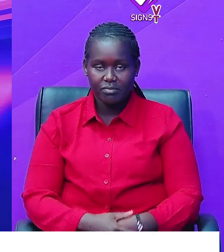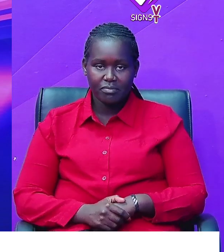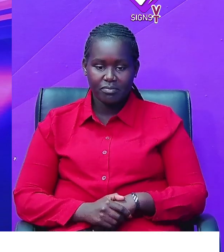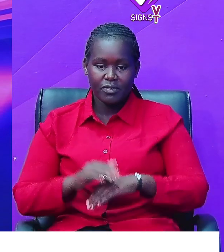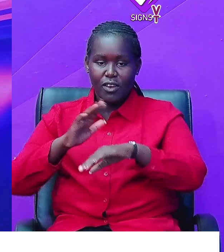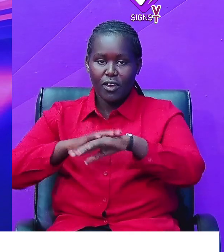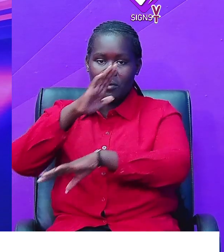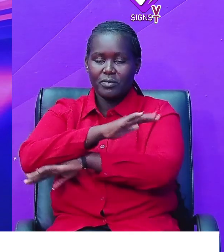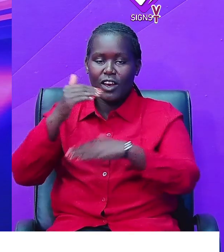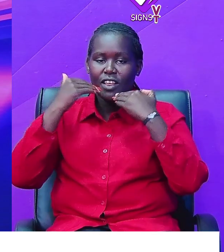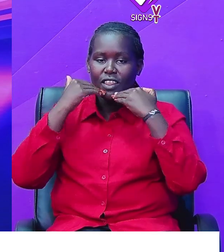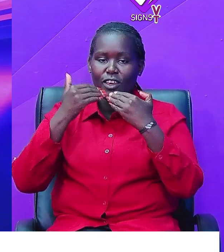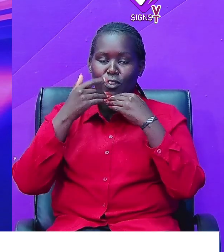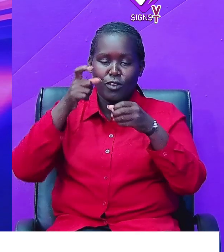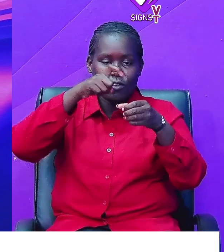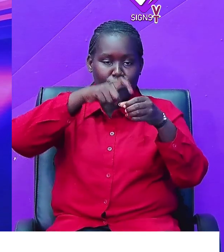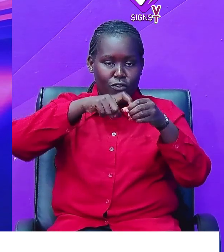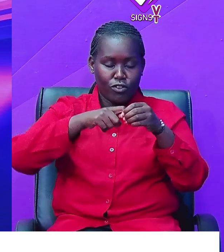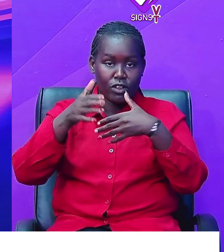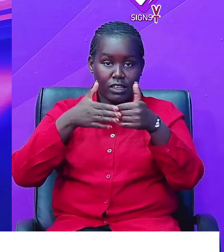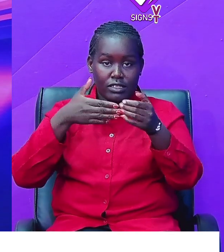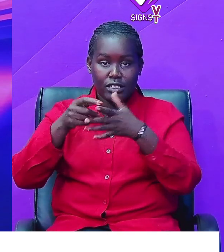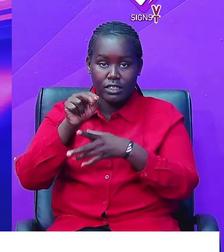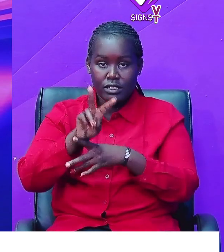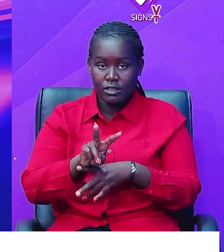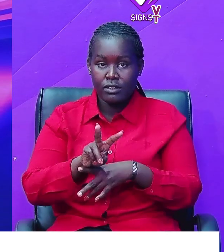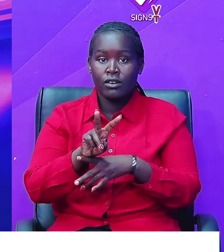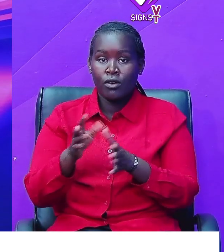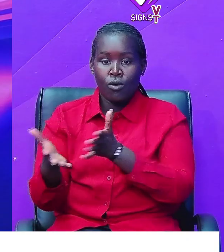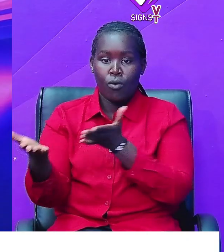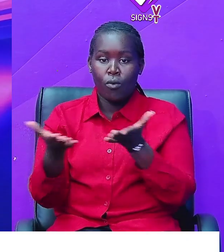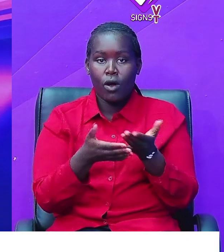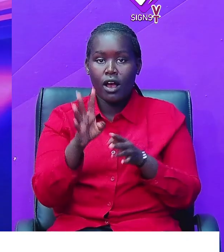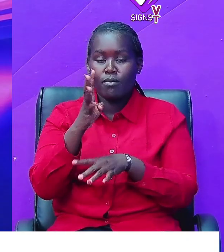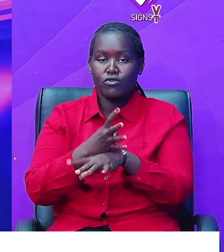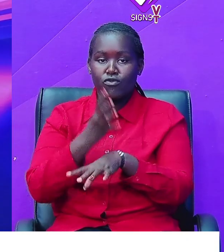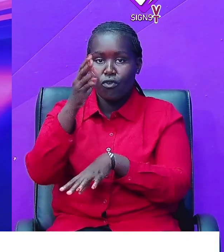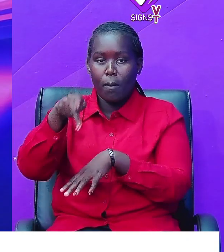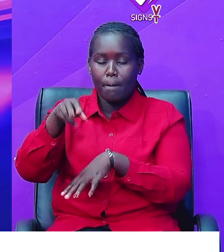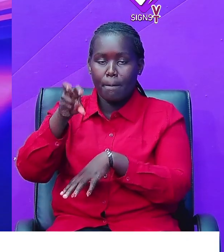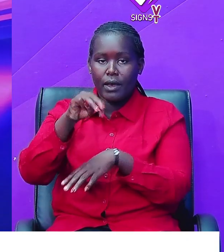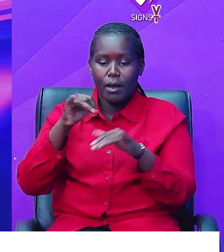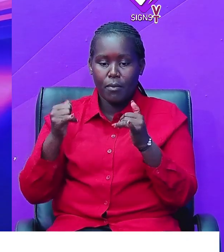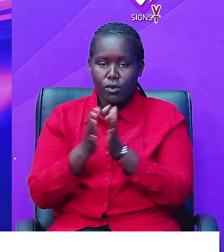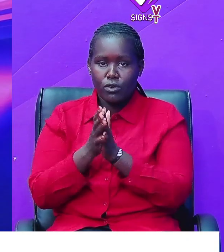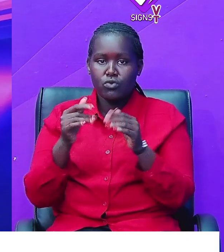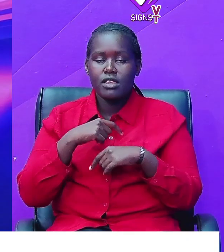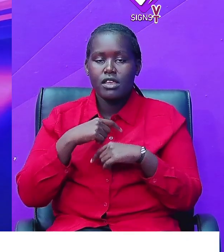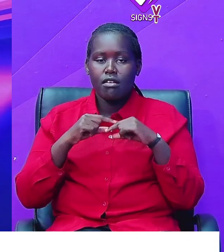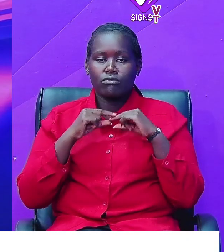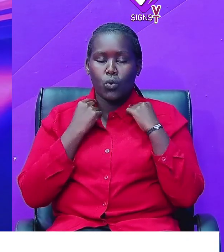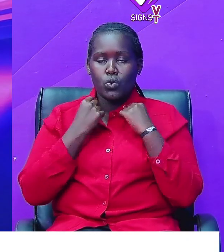Good afternoon. Thank you so much for tuning in to Science TV. Welcome to 4 p.m. news. My name is Chris Mololo. Our sign